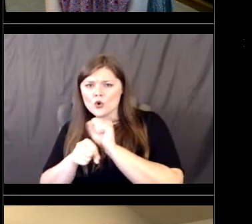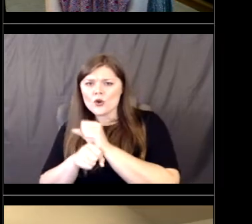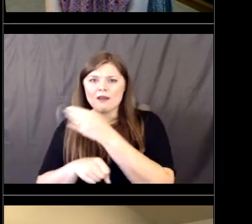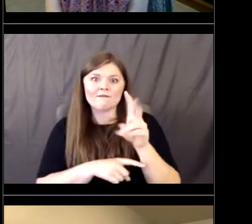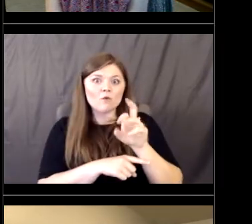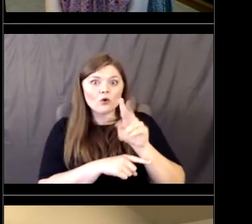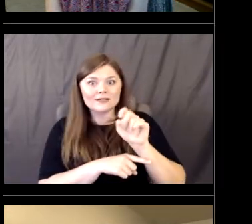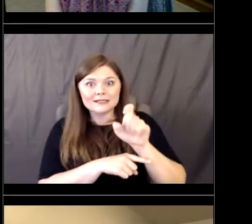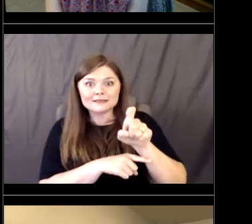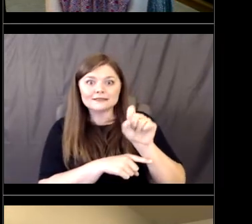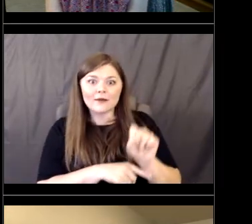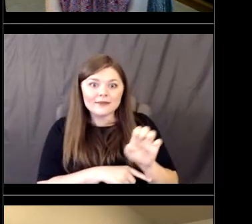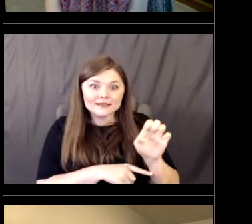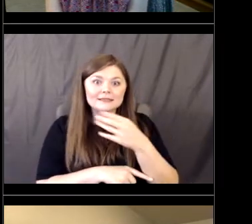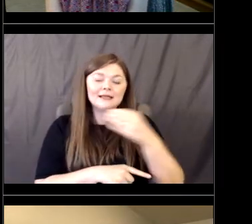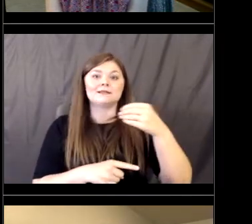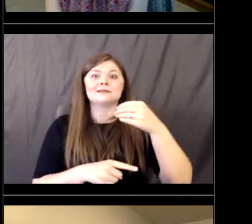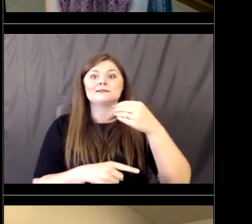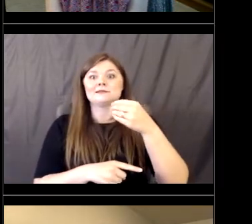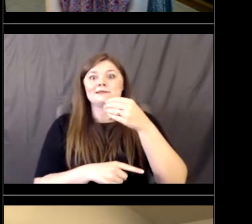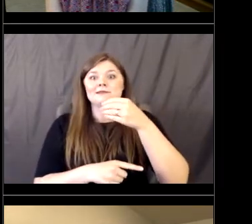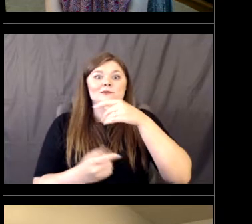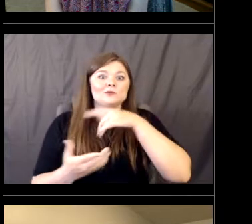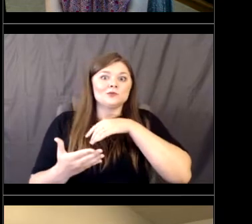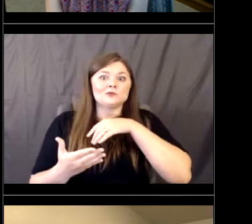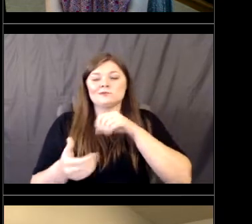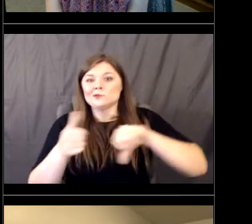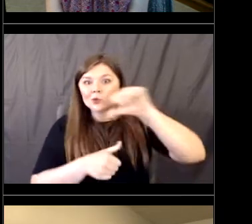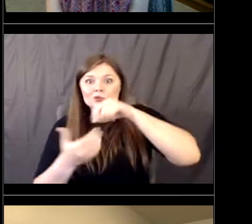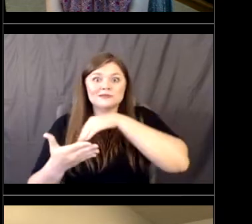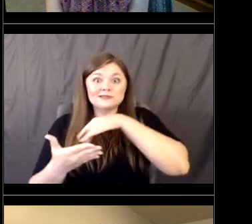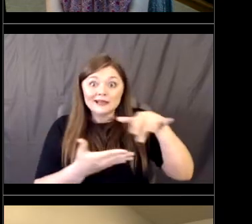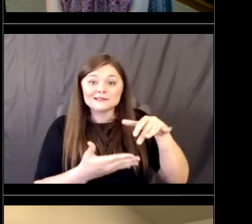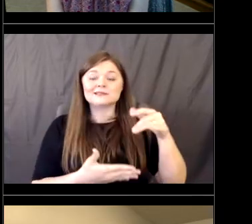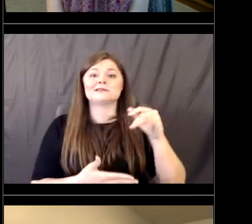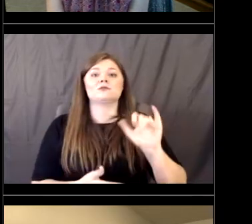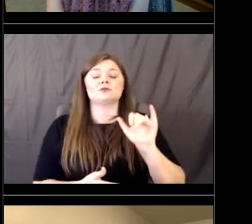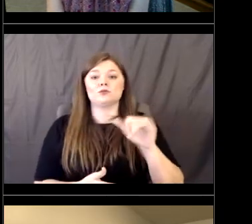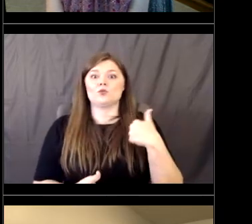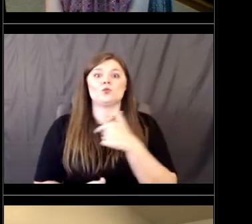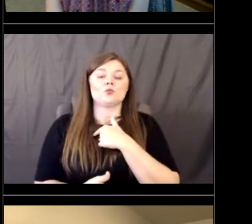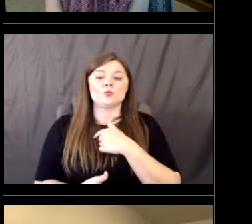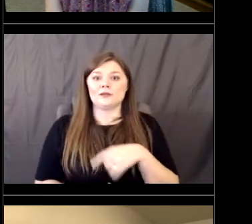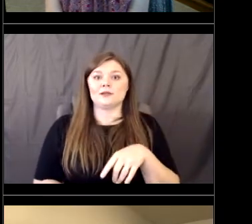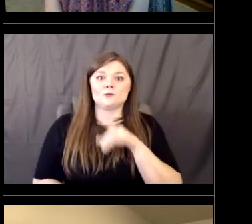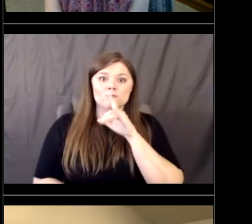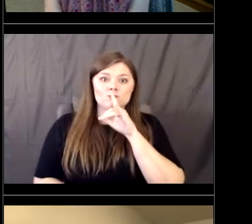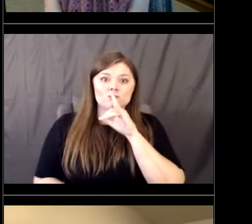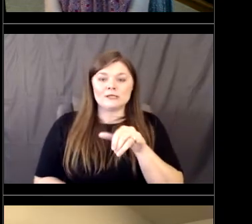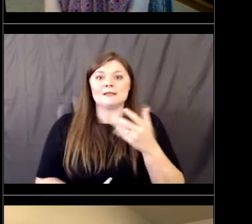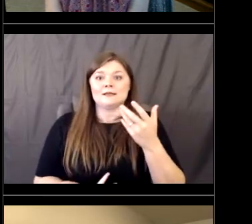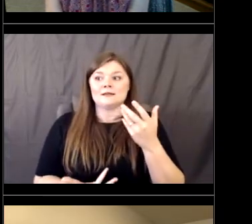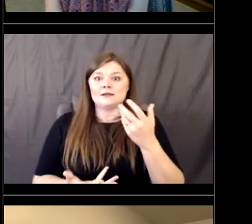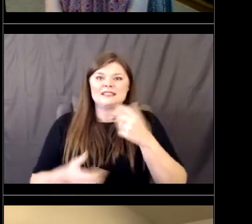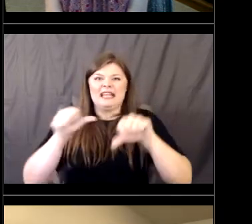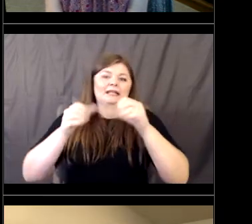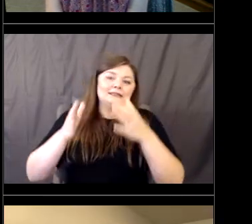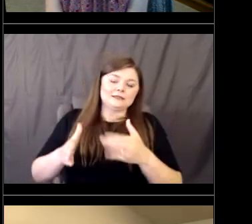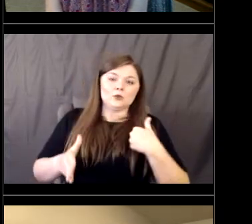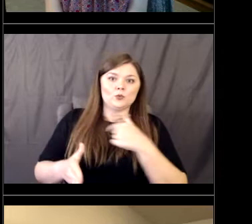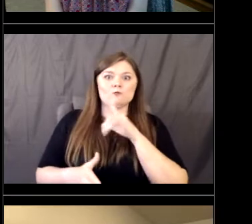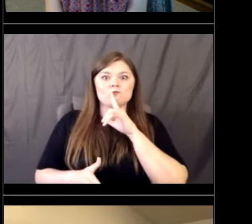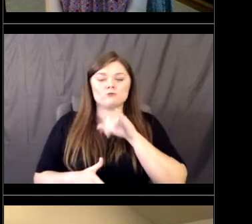social sciences. And, as social scientists, we realized that this population would be a really good population to